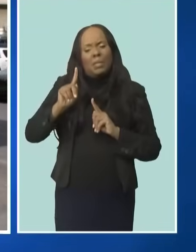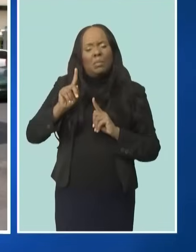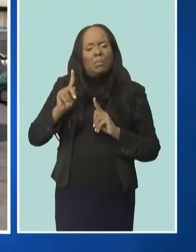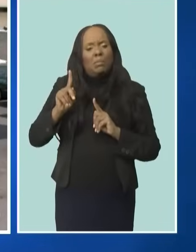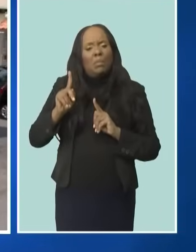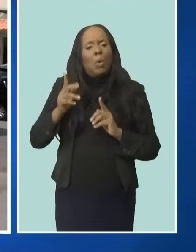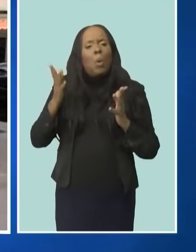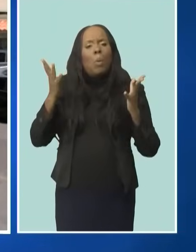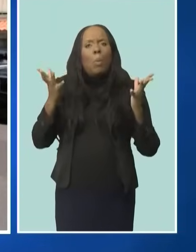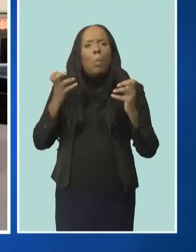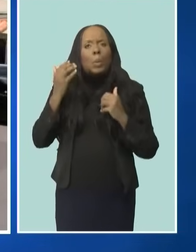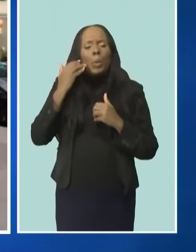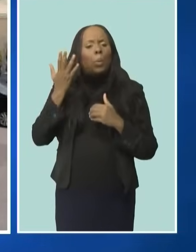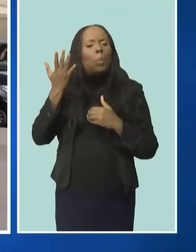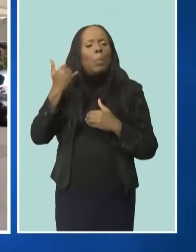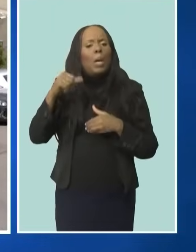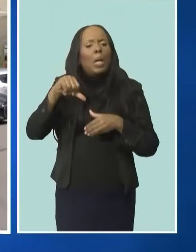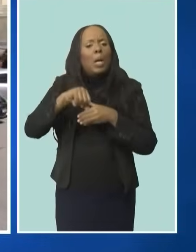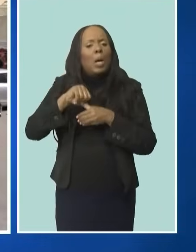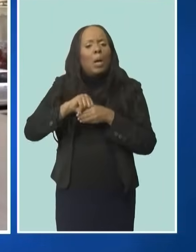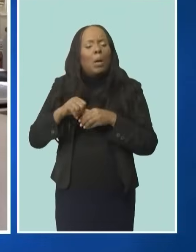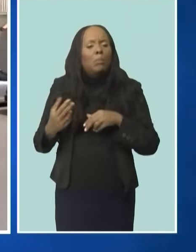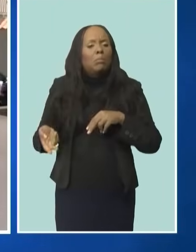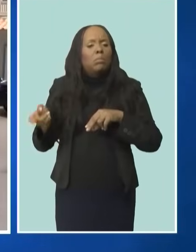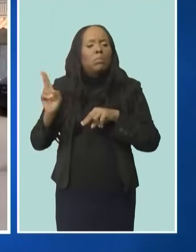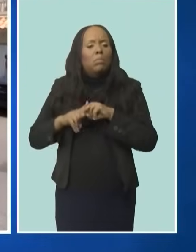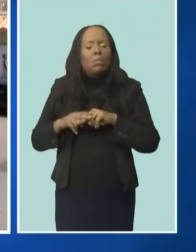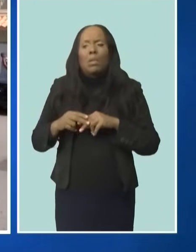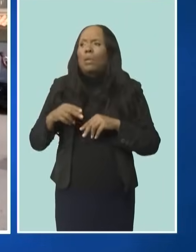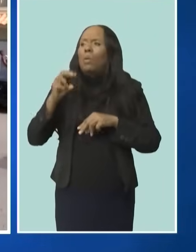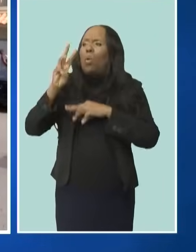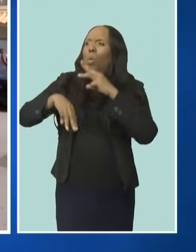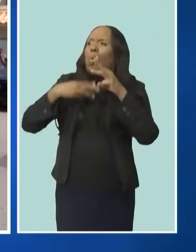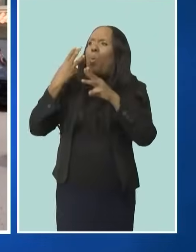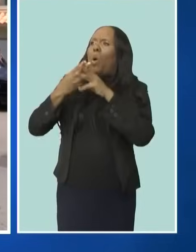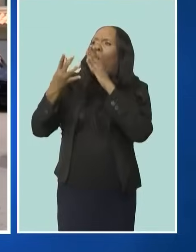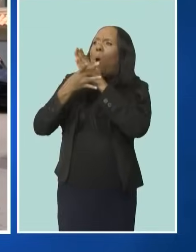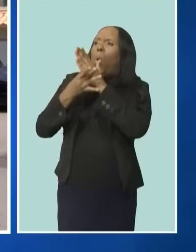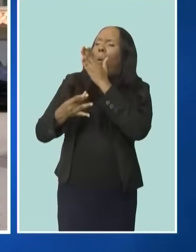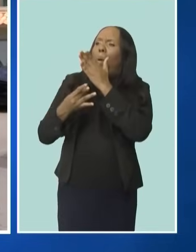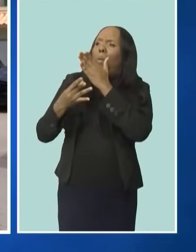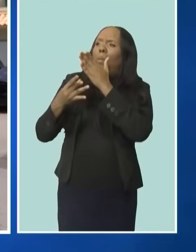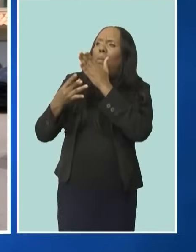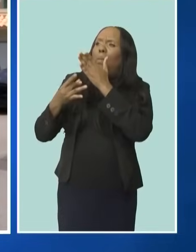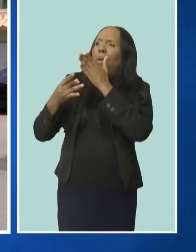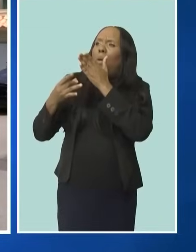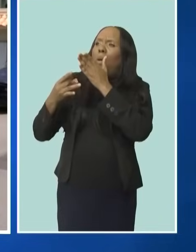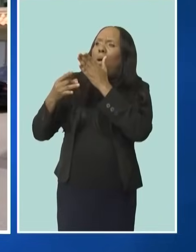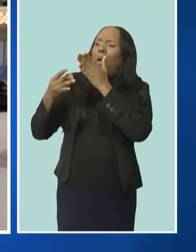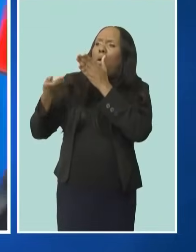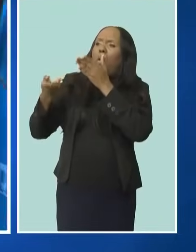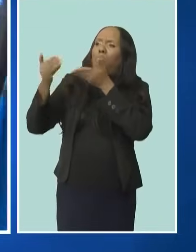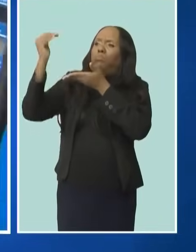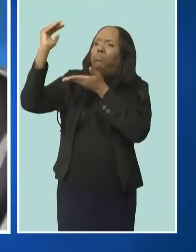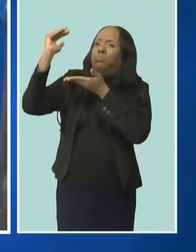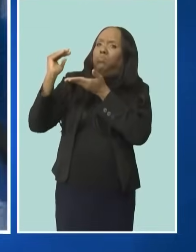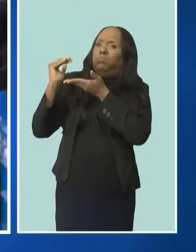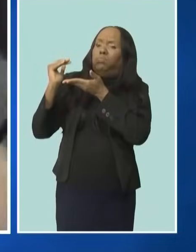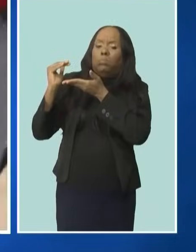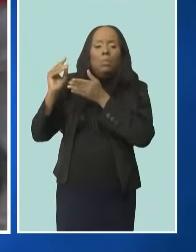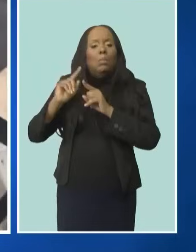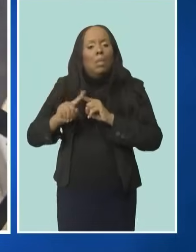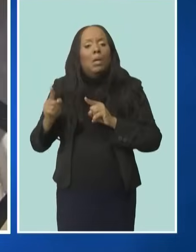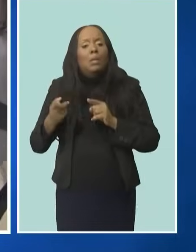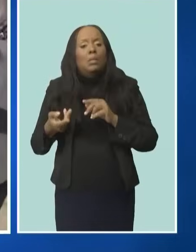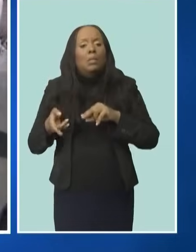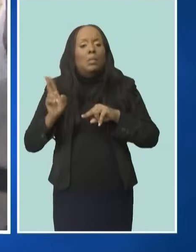who question why local fuel prices have been raised despite a decrease in prices on global oil markets. He says the increase in gasoline prices